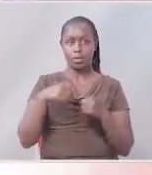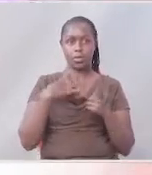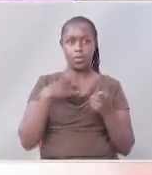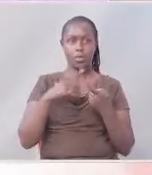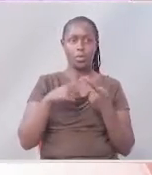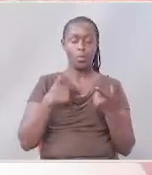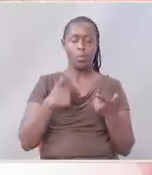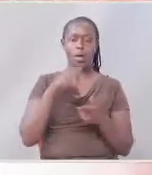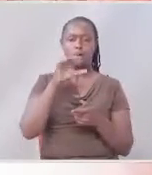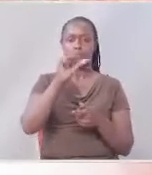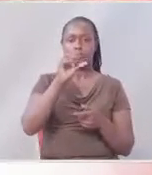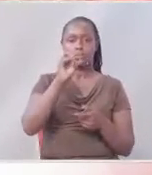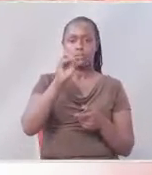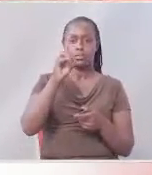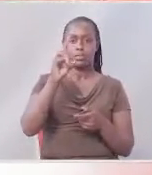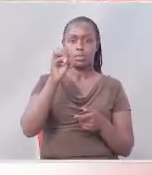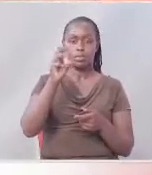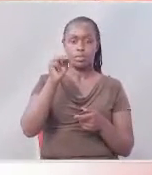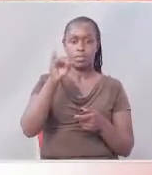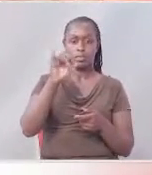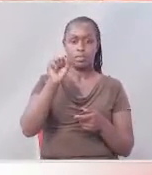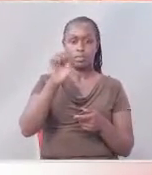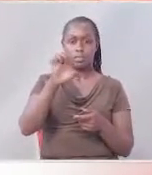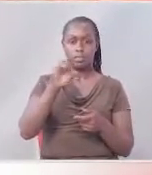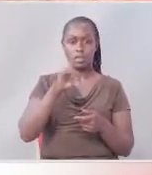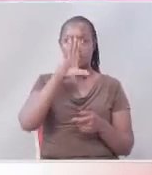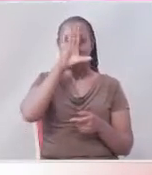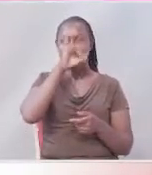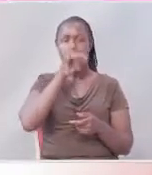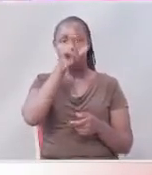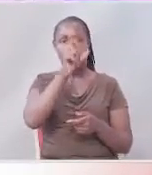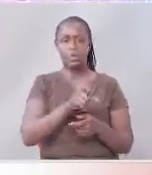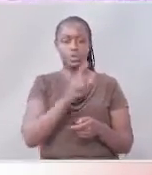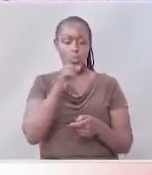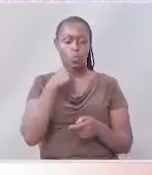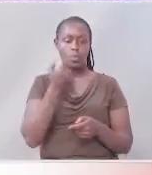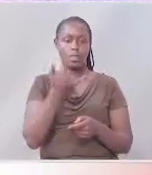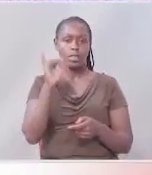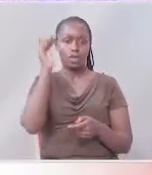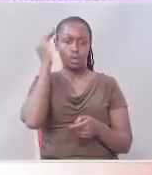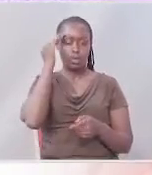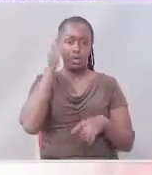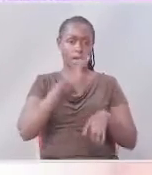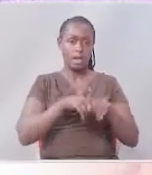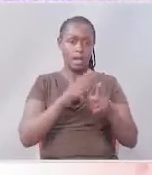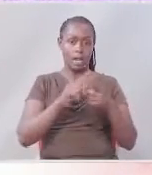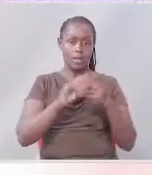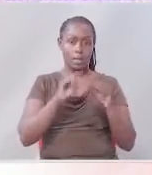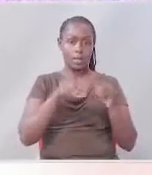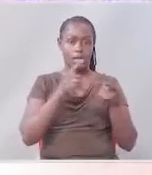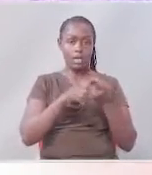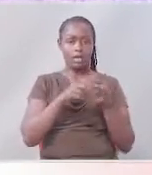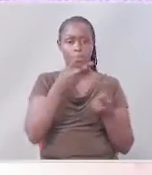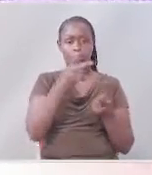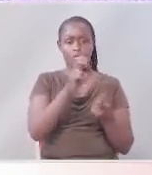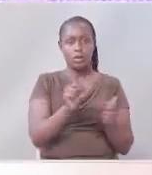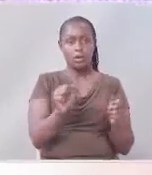allegedly sodomized by a man well known to them as he bought their silence with 20 Kenya